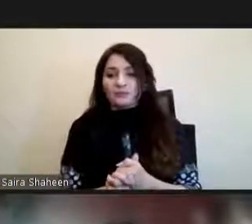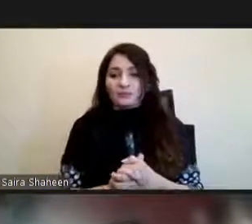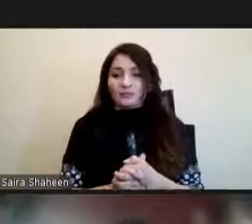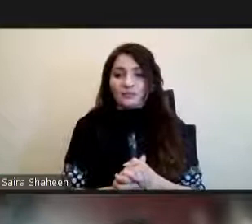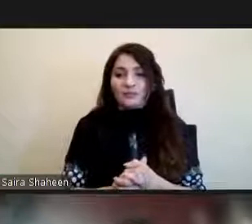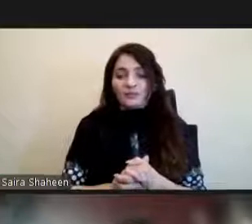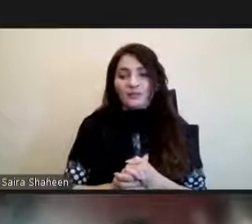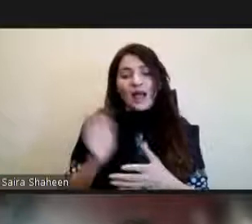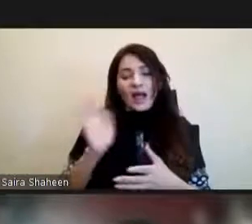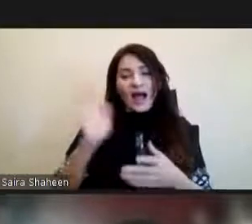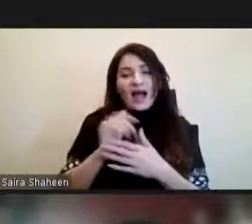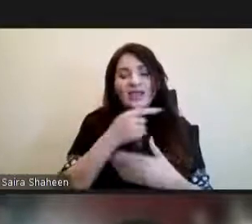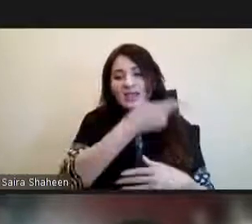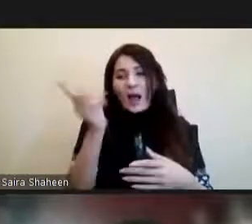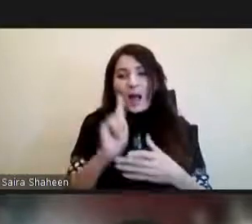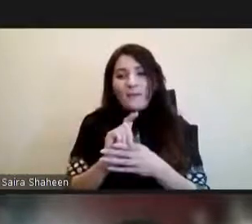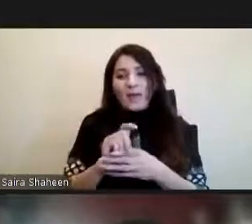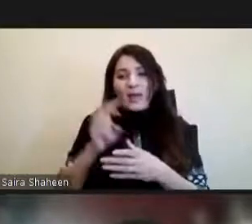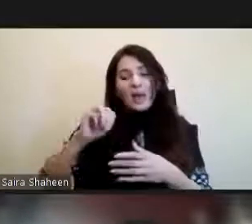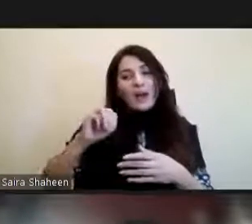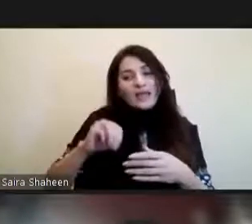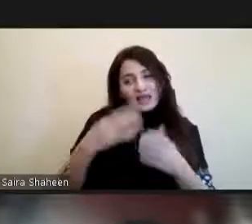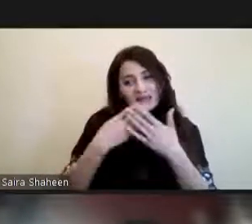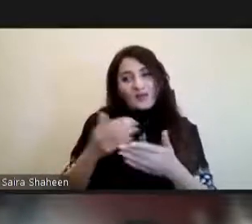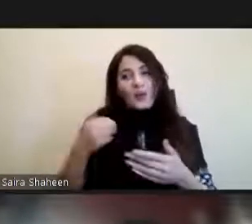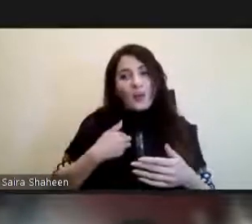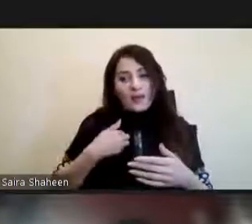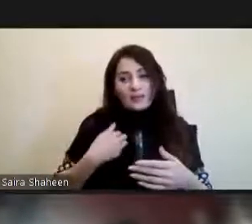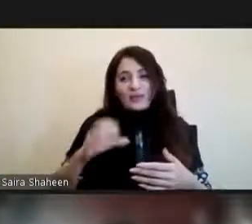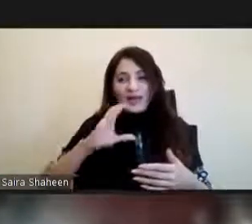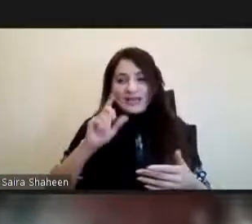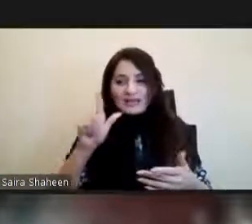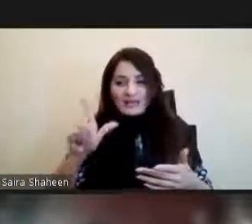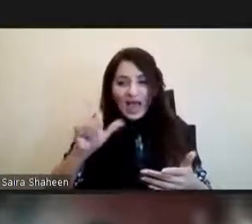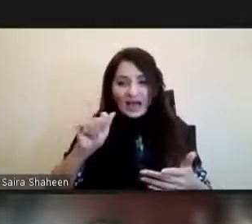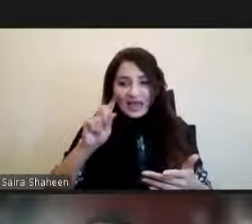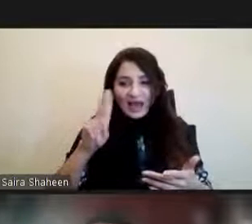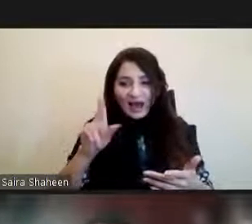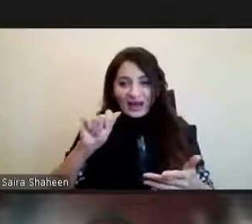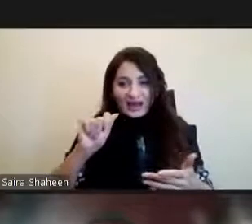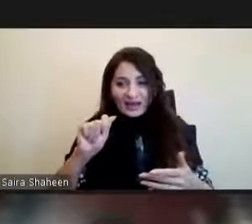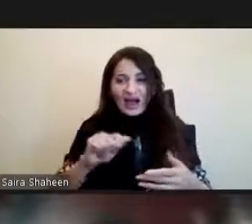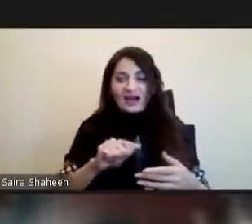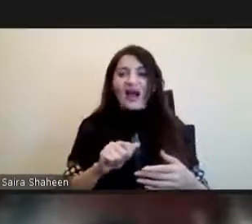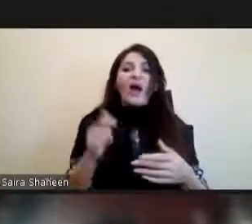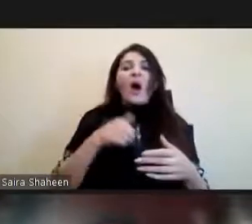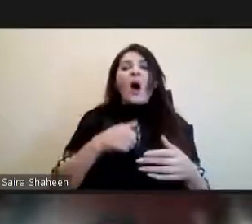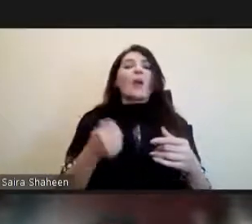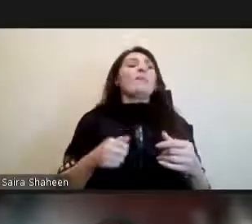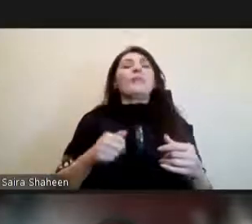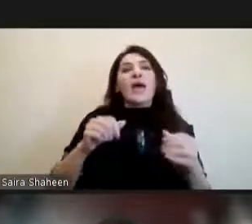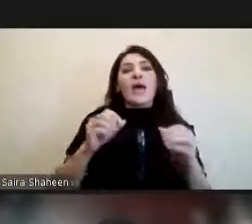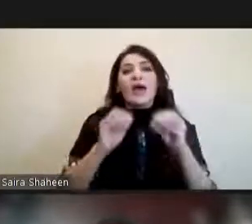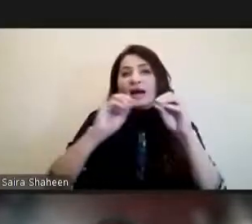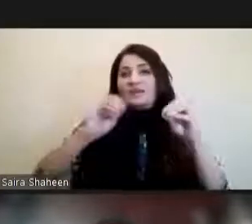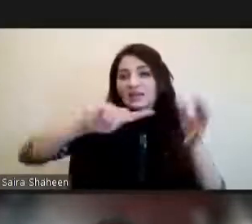Hi, everyone. Thanks, Michael, for the introduction. My name is Clara Aranda, and I'm an Insights Manager for the GSMA Assistive Tech Program. So, as